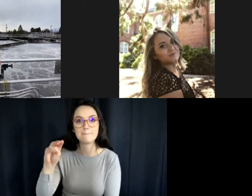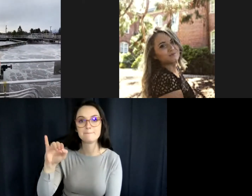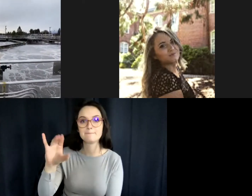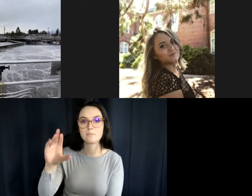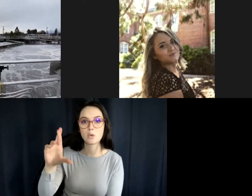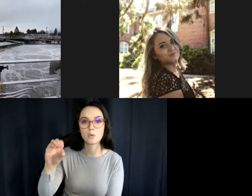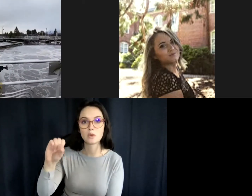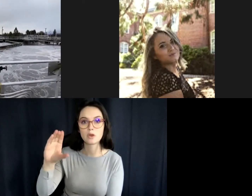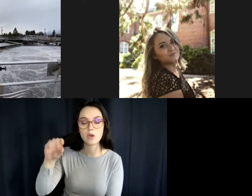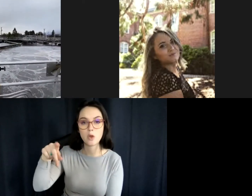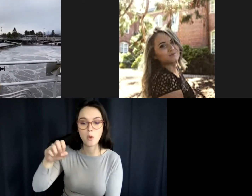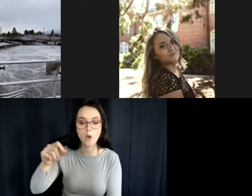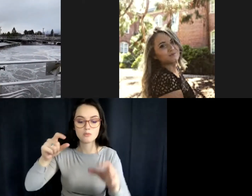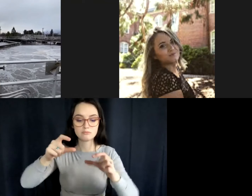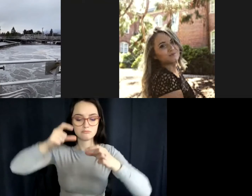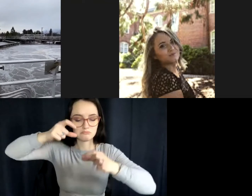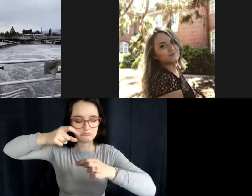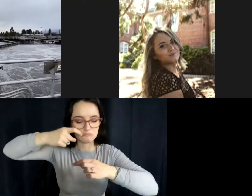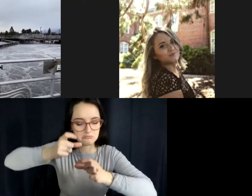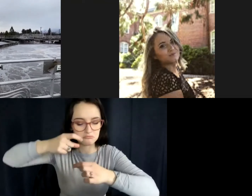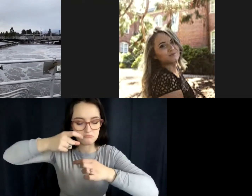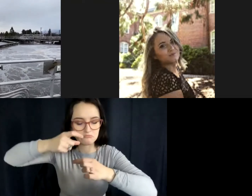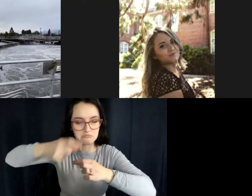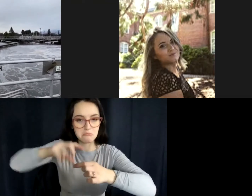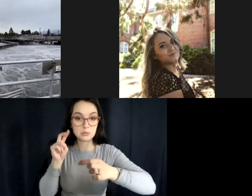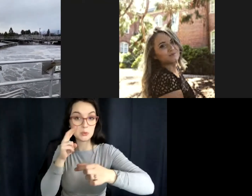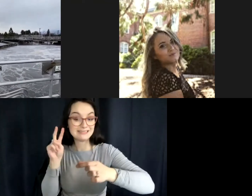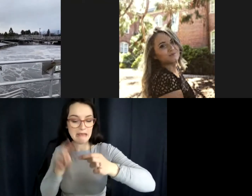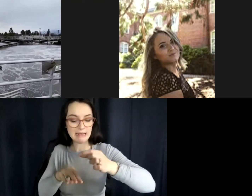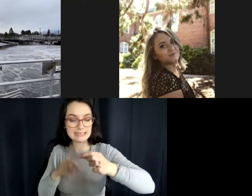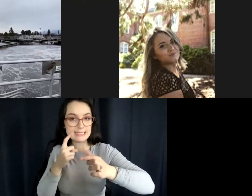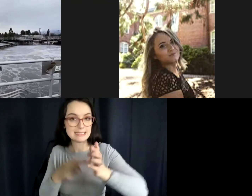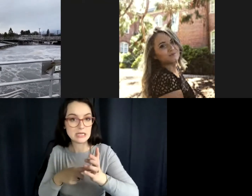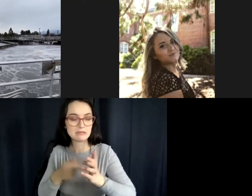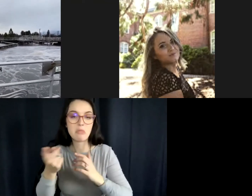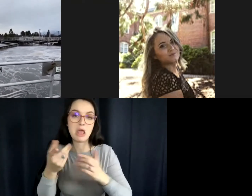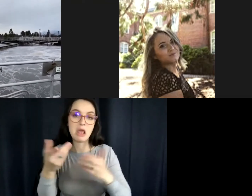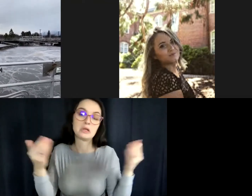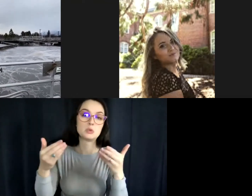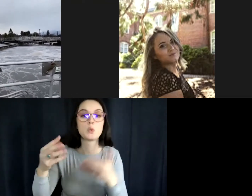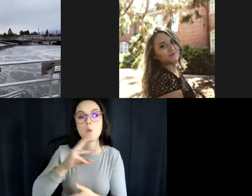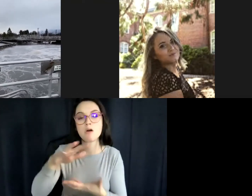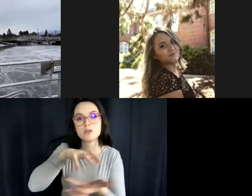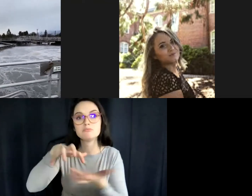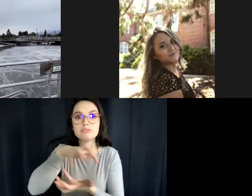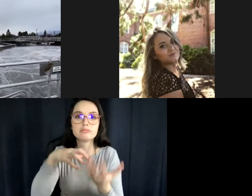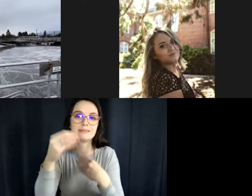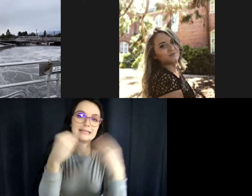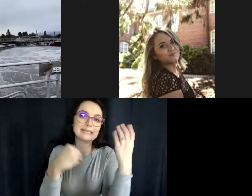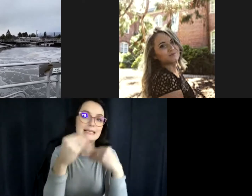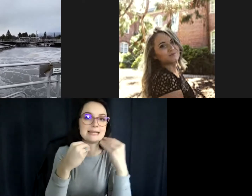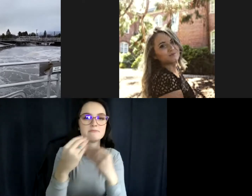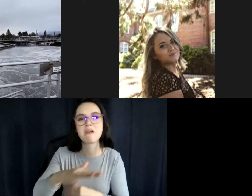we also introduce microorganisms. Oh wait, there's ducks over there. Is that bad? Well, it's a natural food